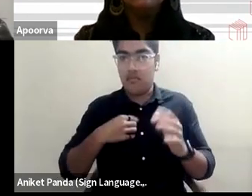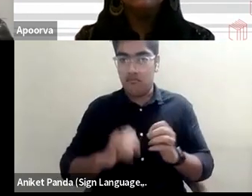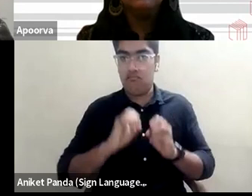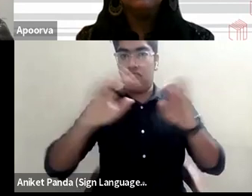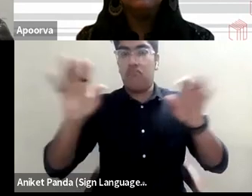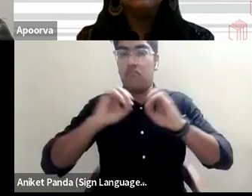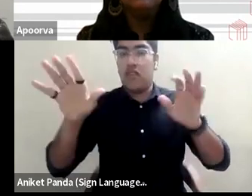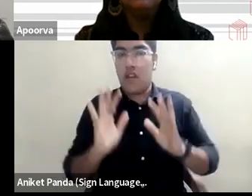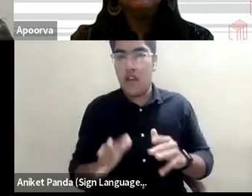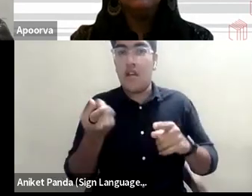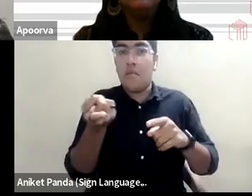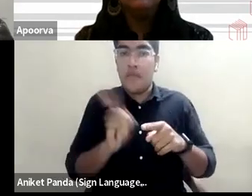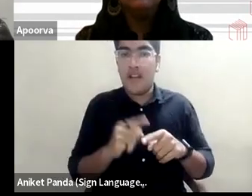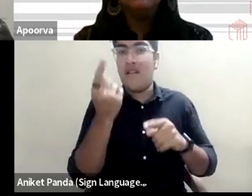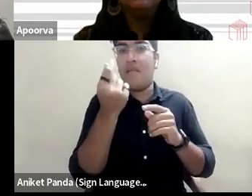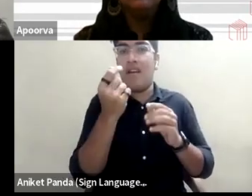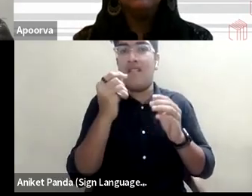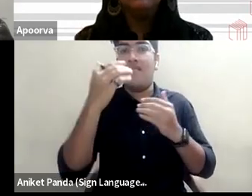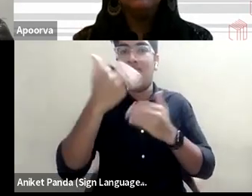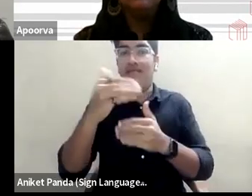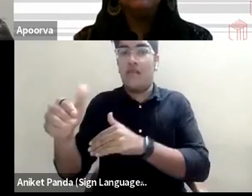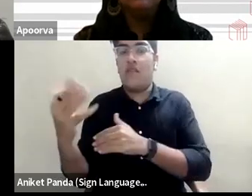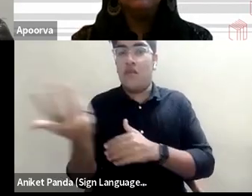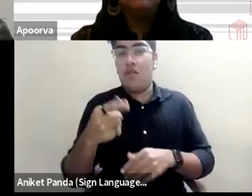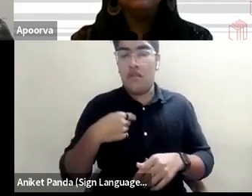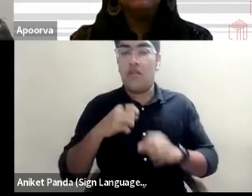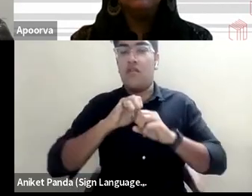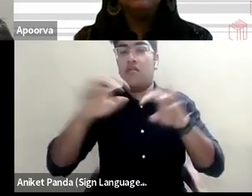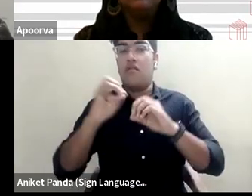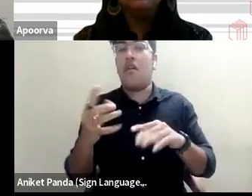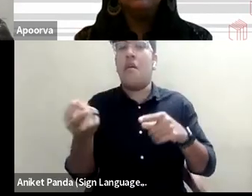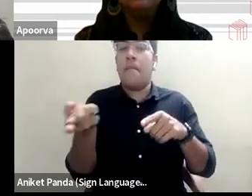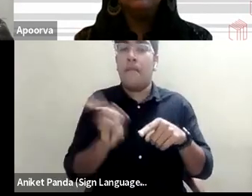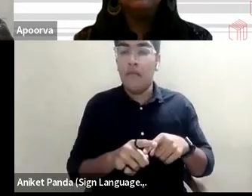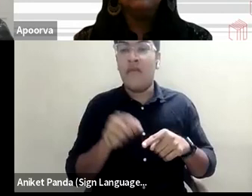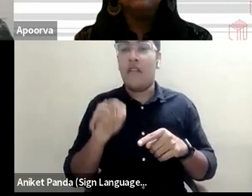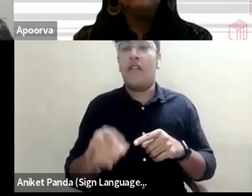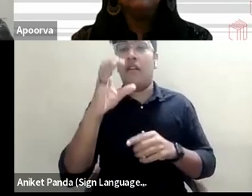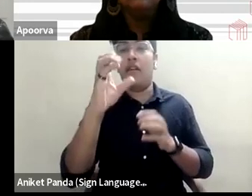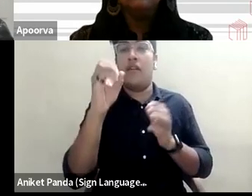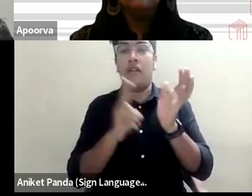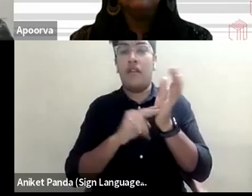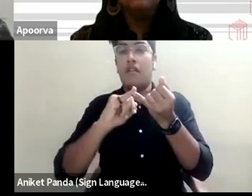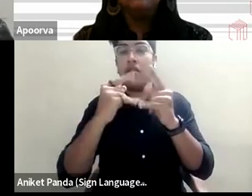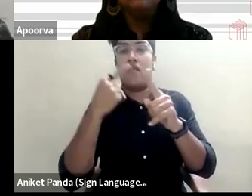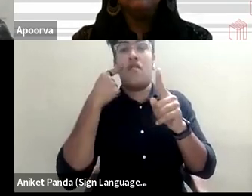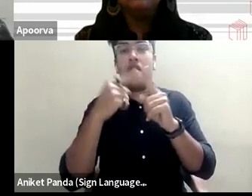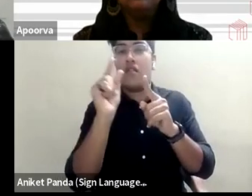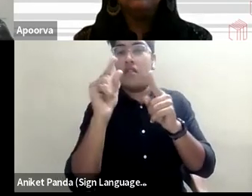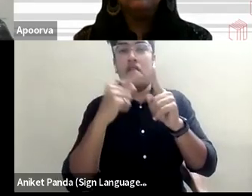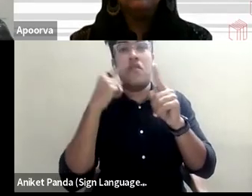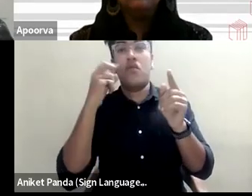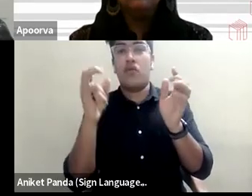This time we are having this new portal that we're releasing is on the Constitution Bench Tracker. So what does this portal really do